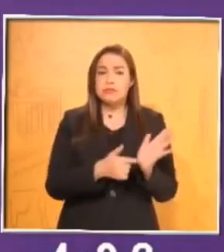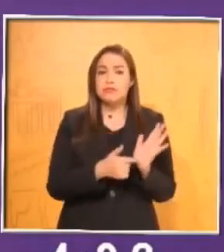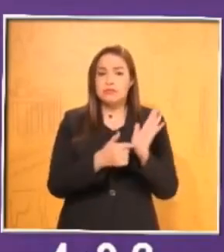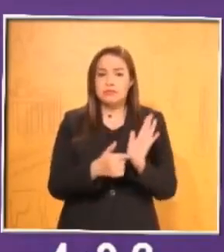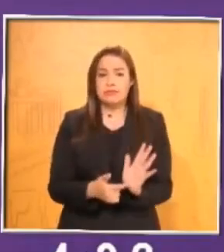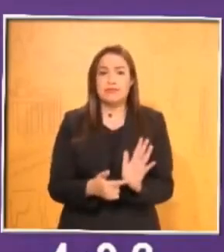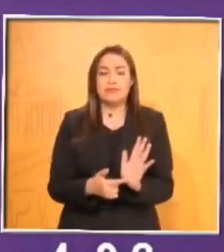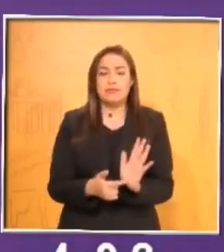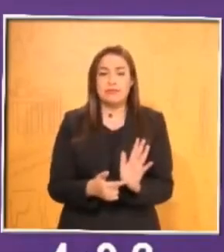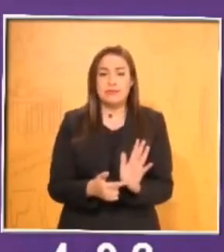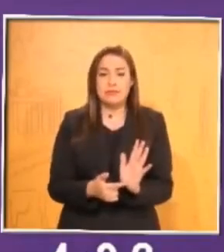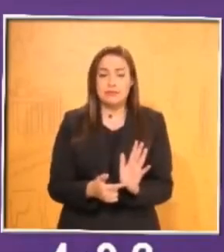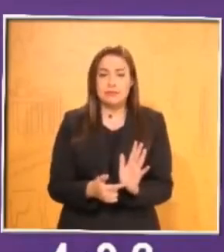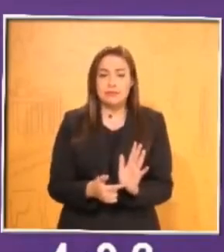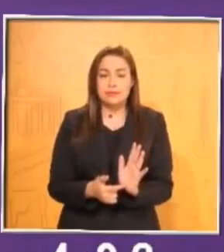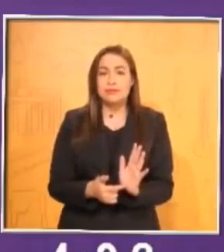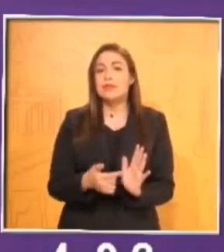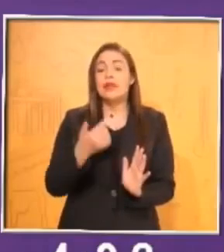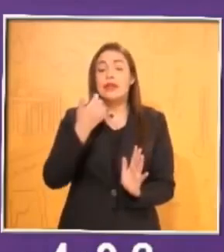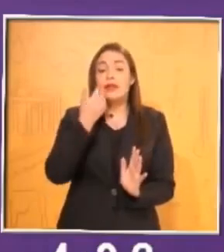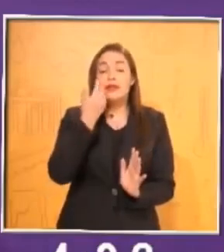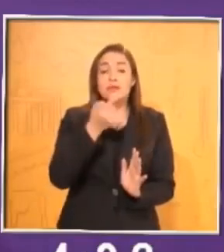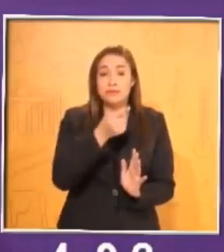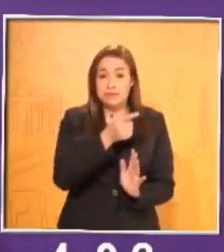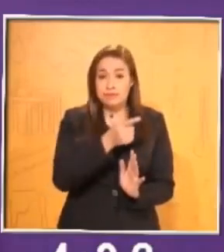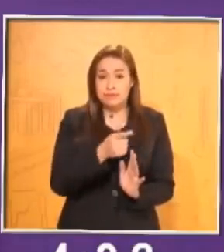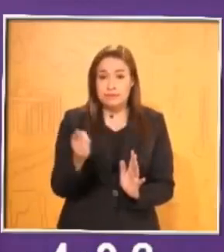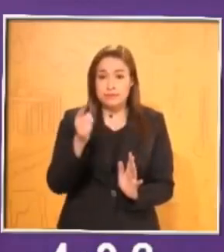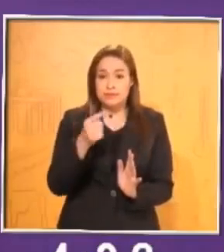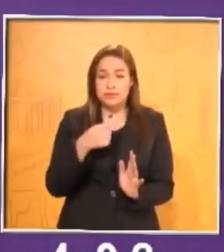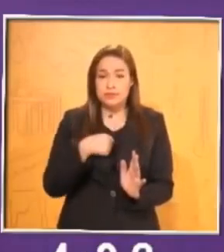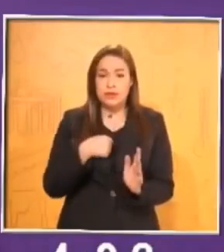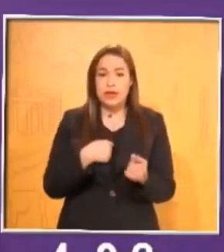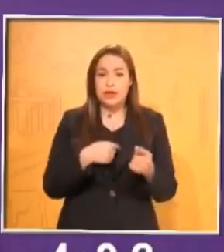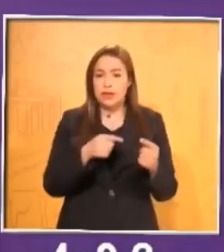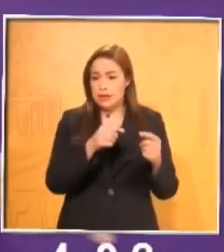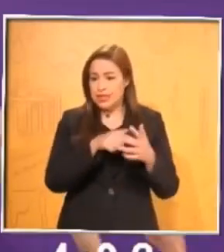going to suggest you something. To begin with this comic strip,